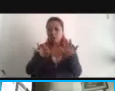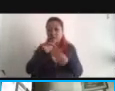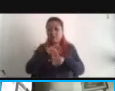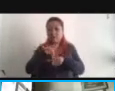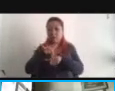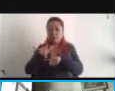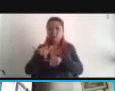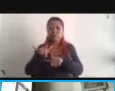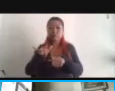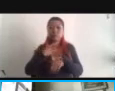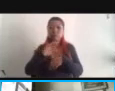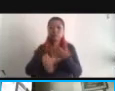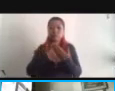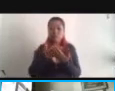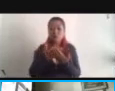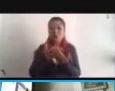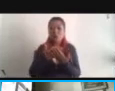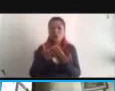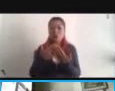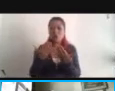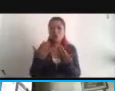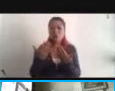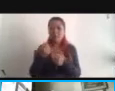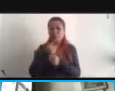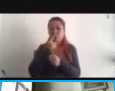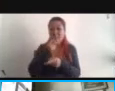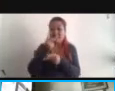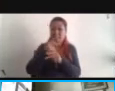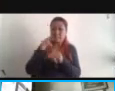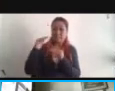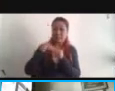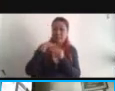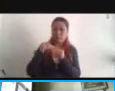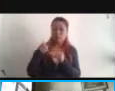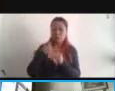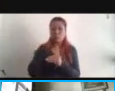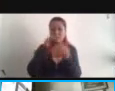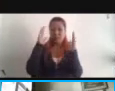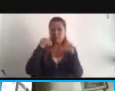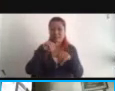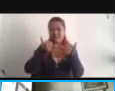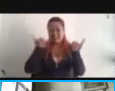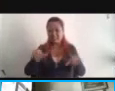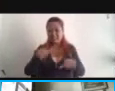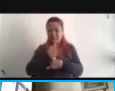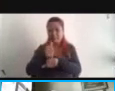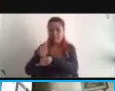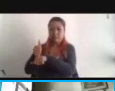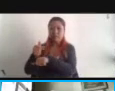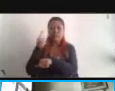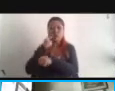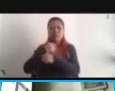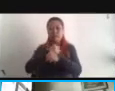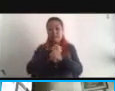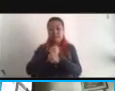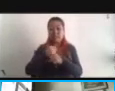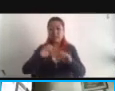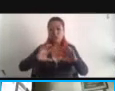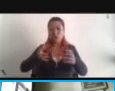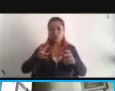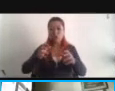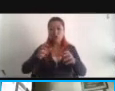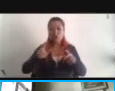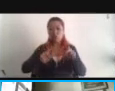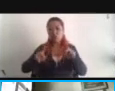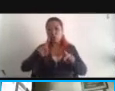the minimum of what we expect systems to be put in place to protect a crew member so they can exercise, so they minimize bone loss,